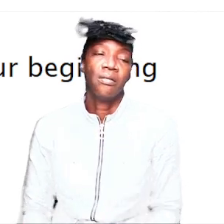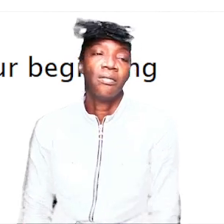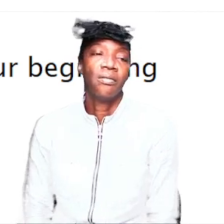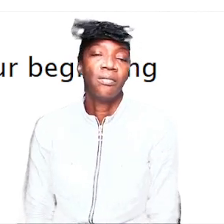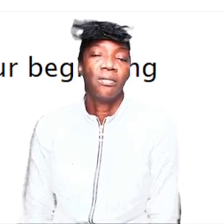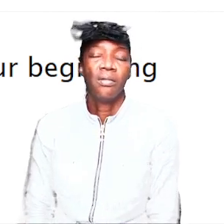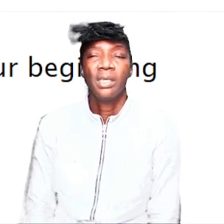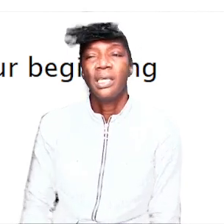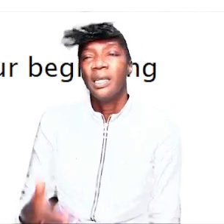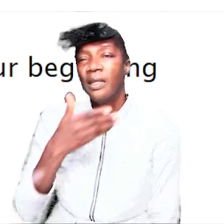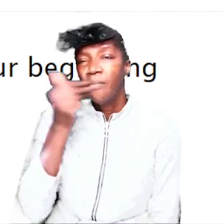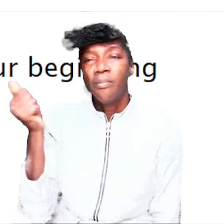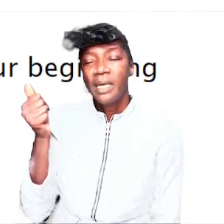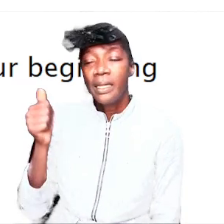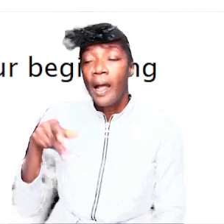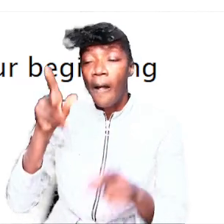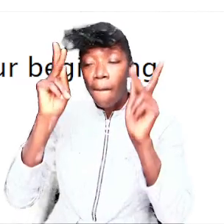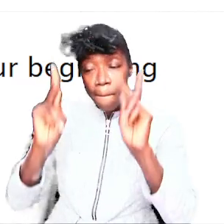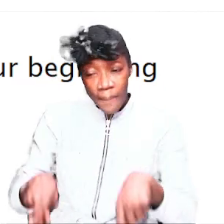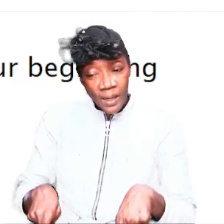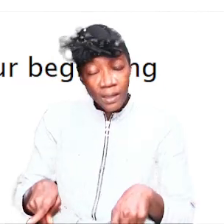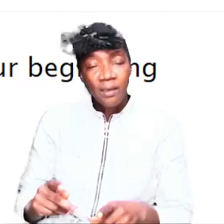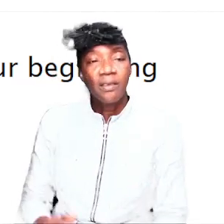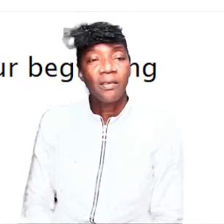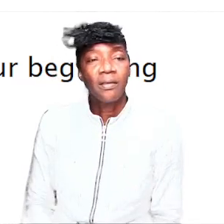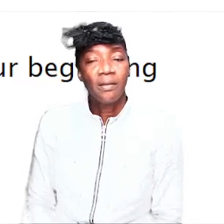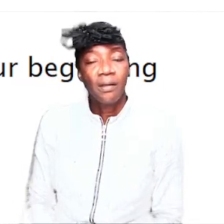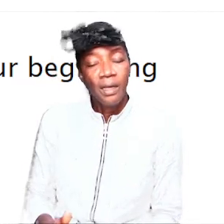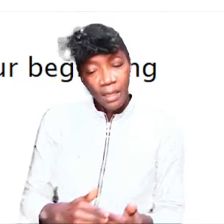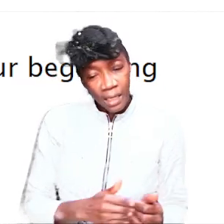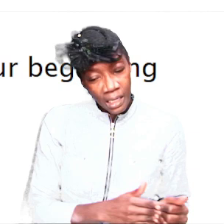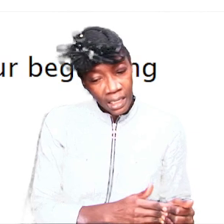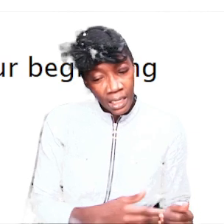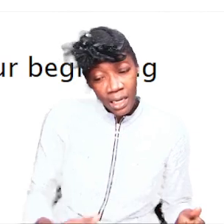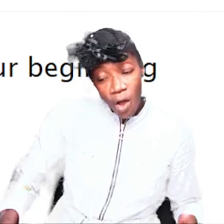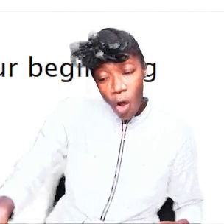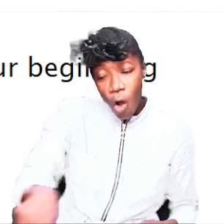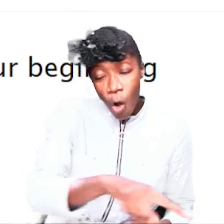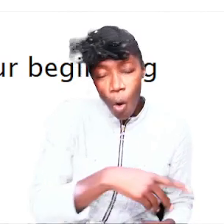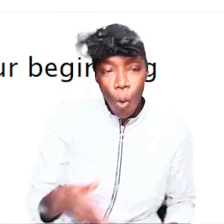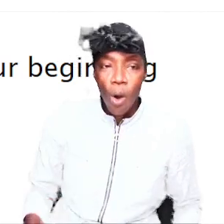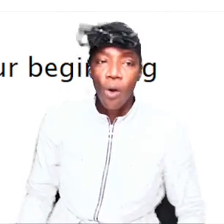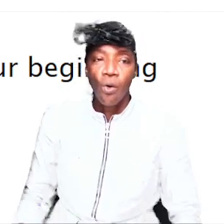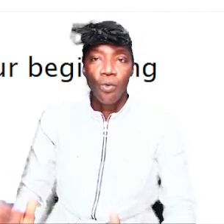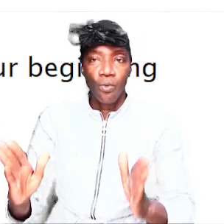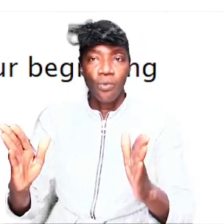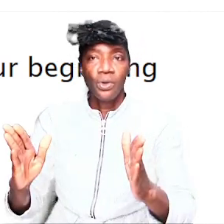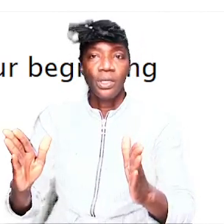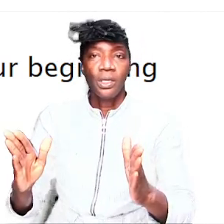What better person it is to direct our path.